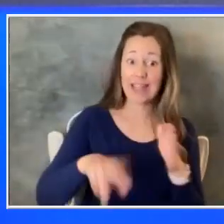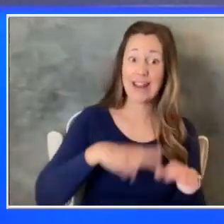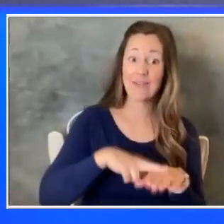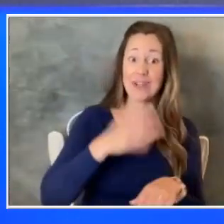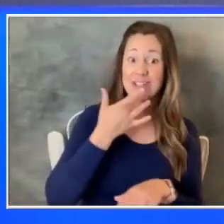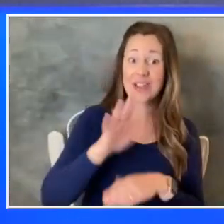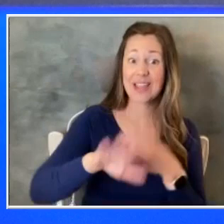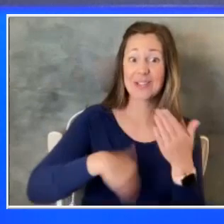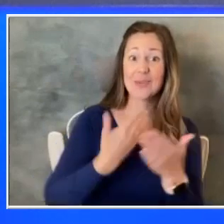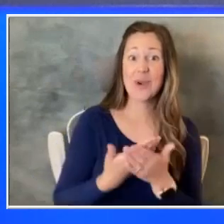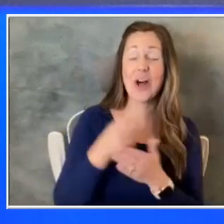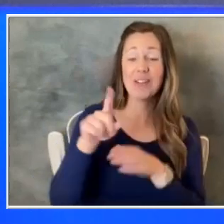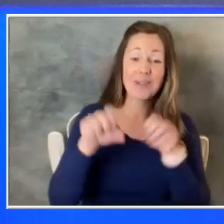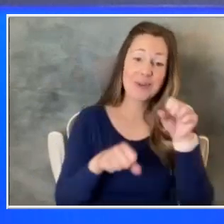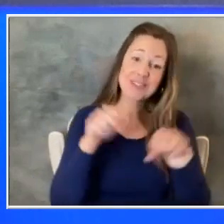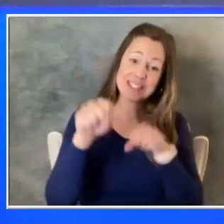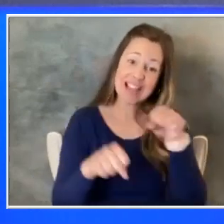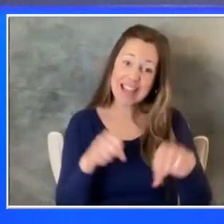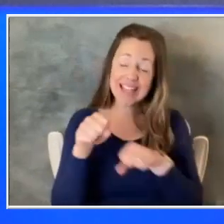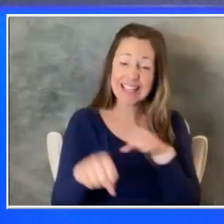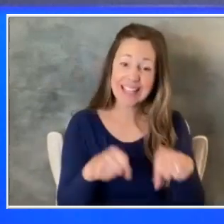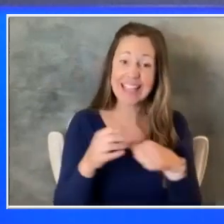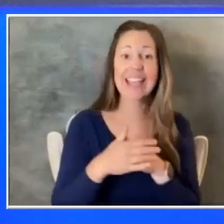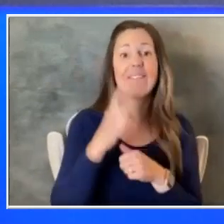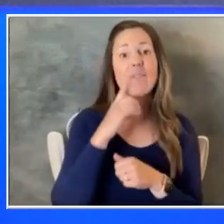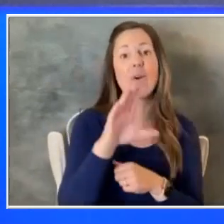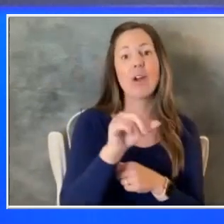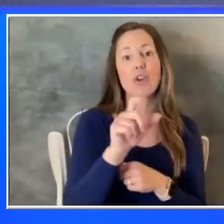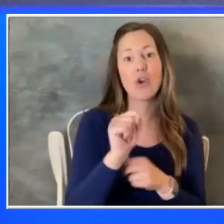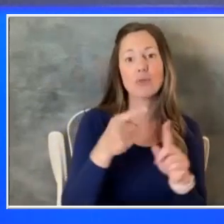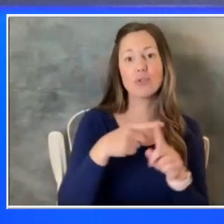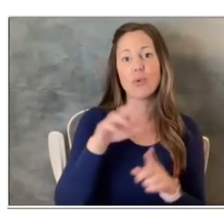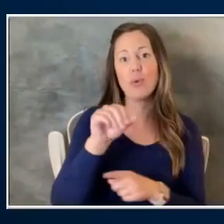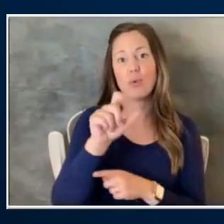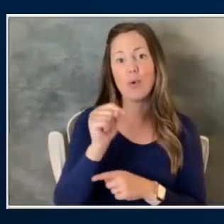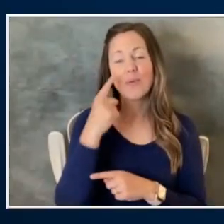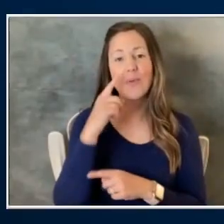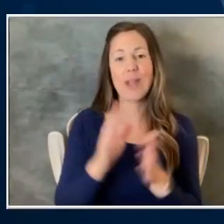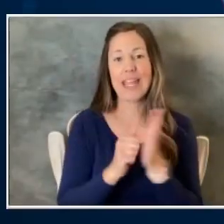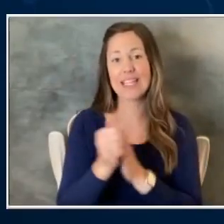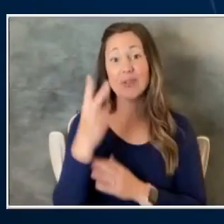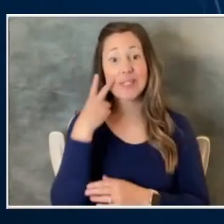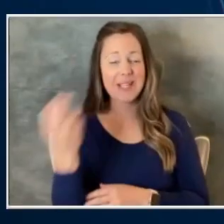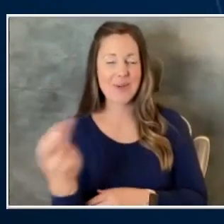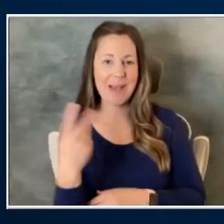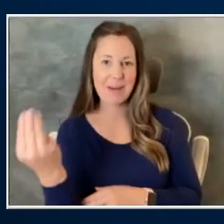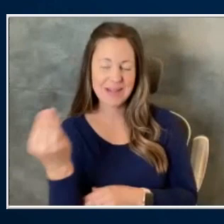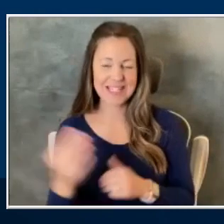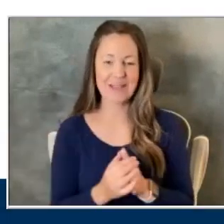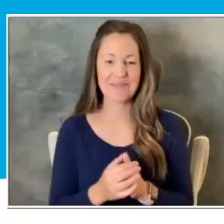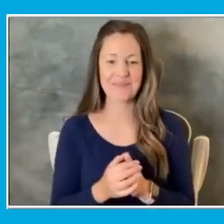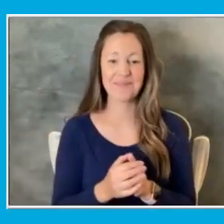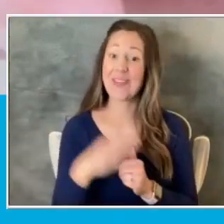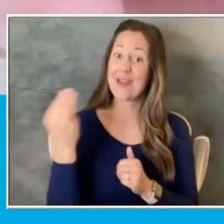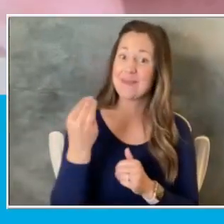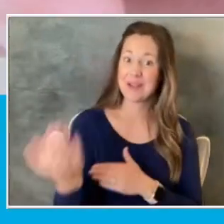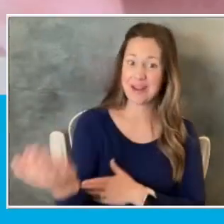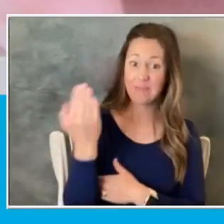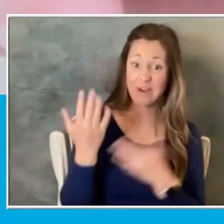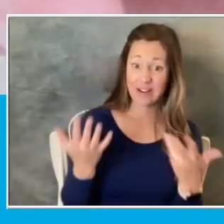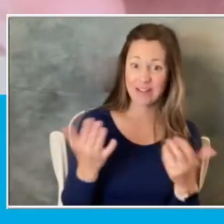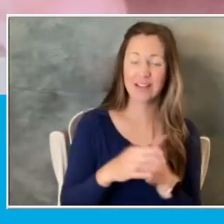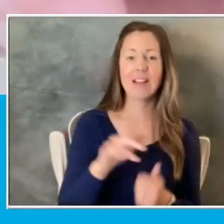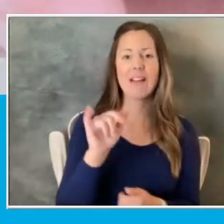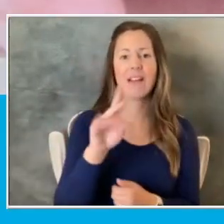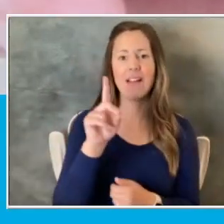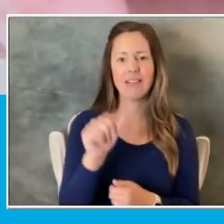all of those cycling in Coast to Coast for Cancer. We'll see you back here on Monday. Coming up Monday on the Morning Medical Update. Linda